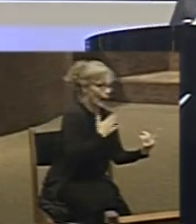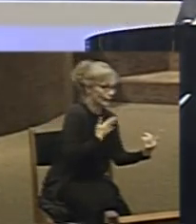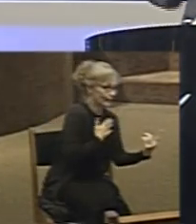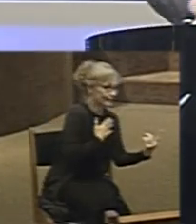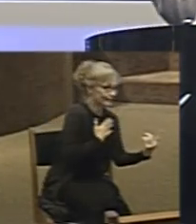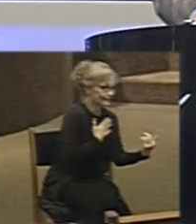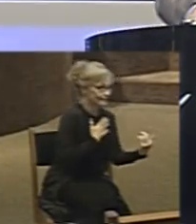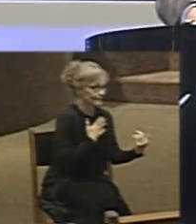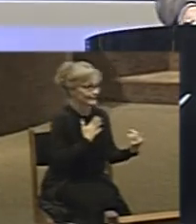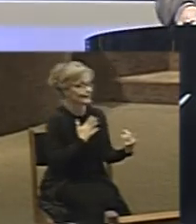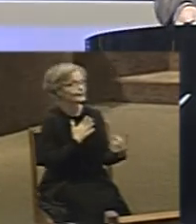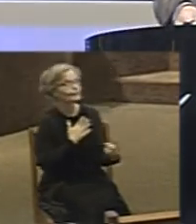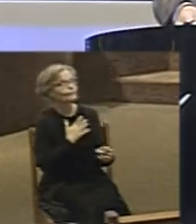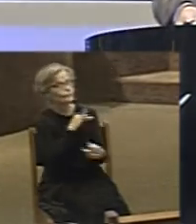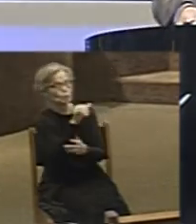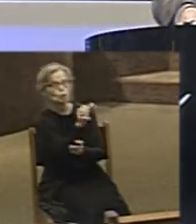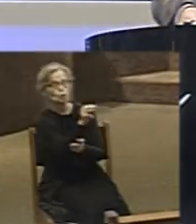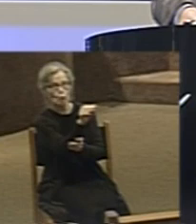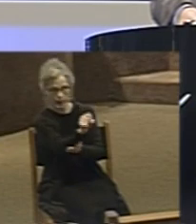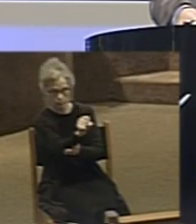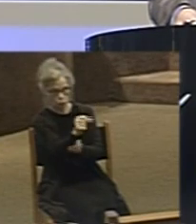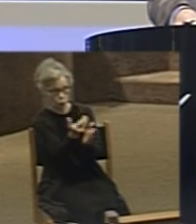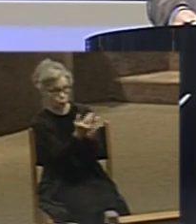that knoweth